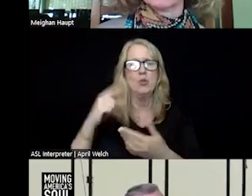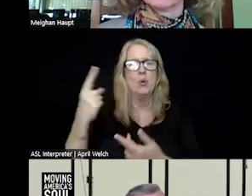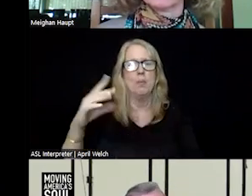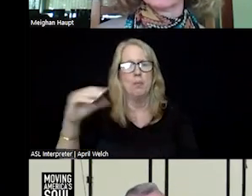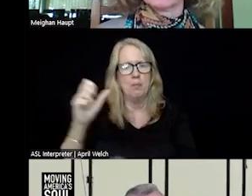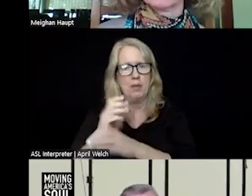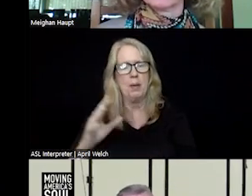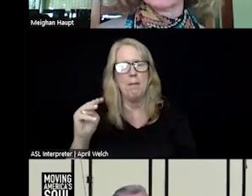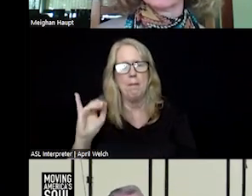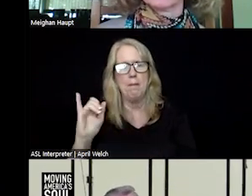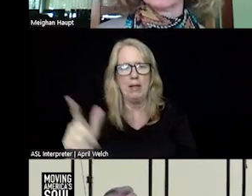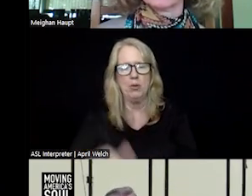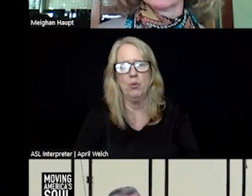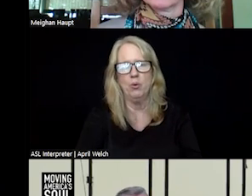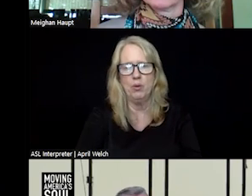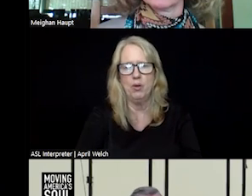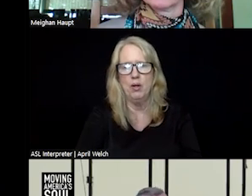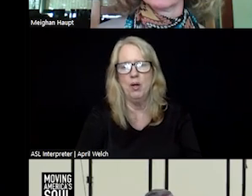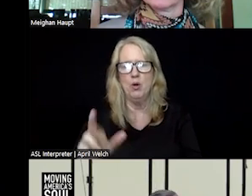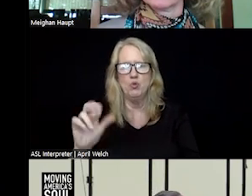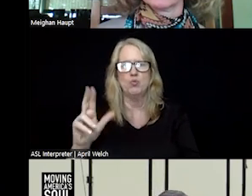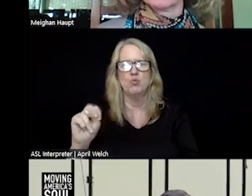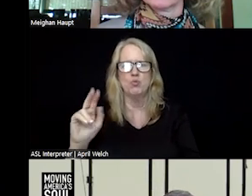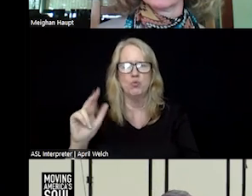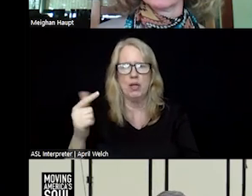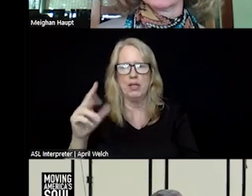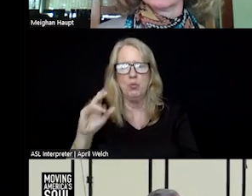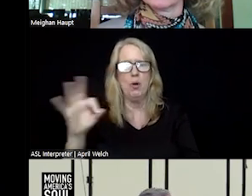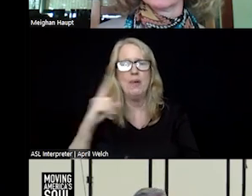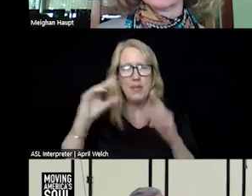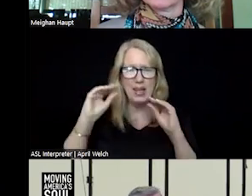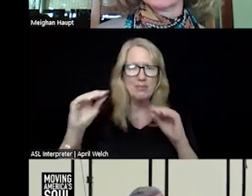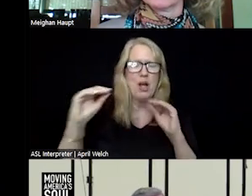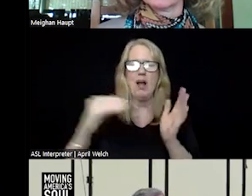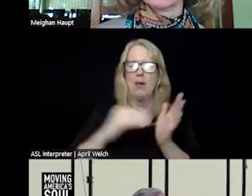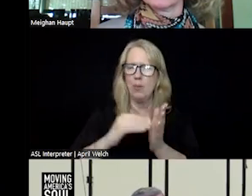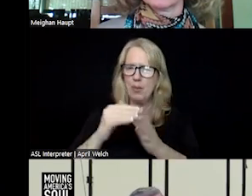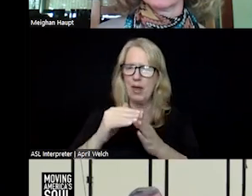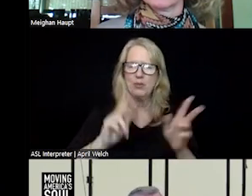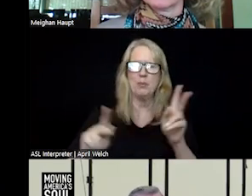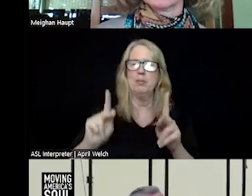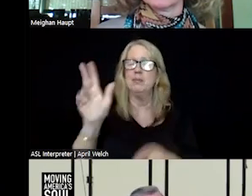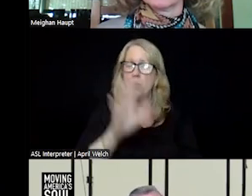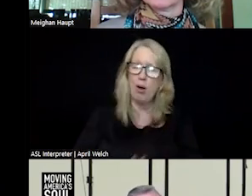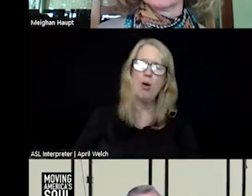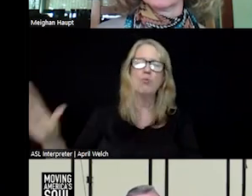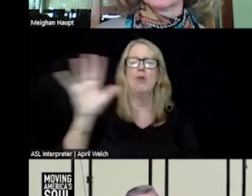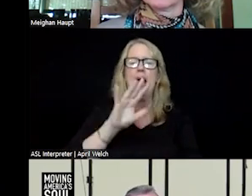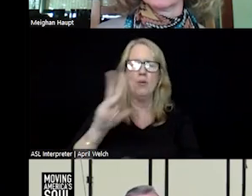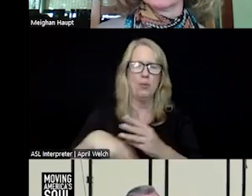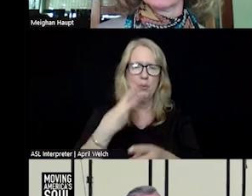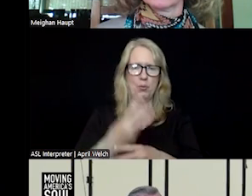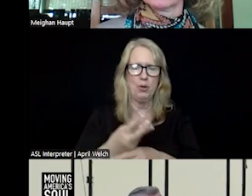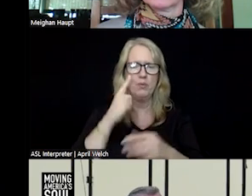Michael Running Wolf, who has taught thousands and thousands of people around the world in